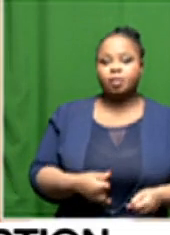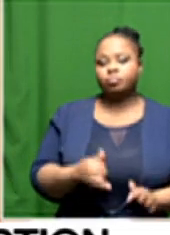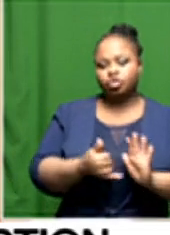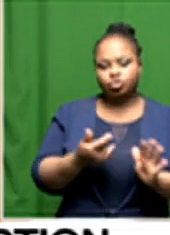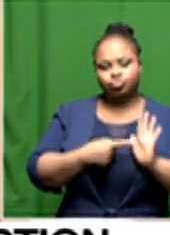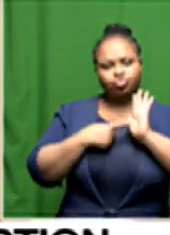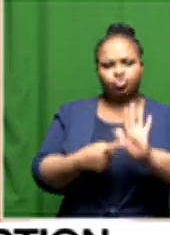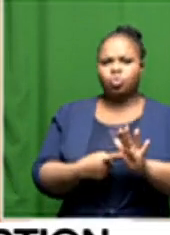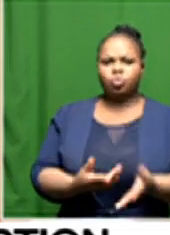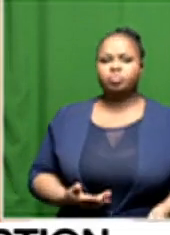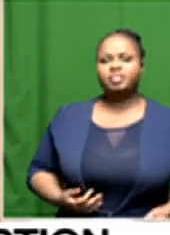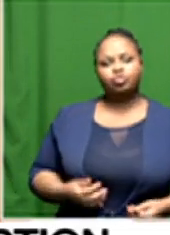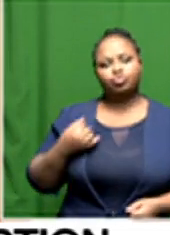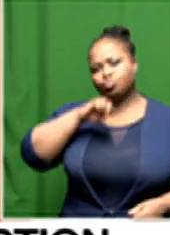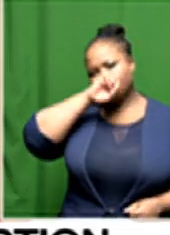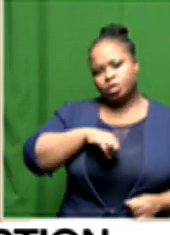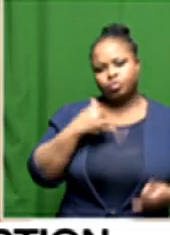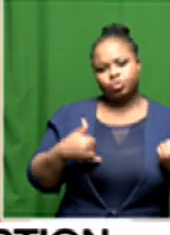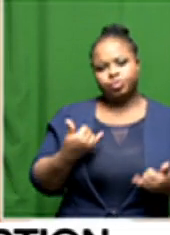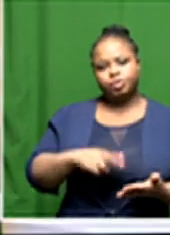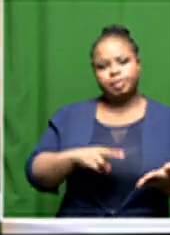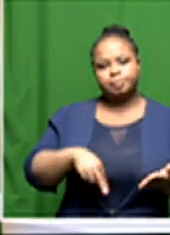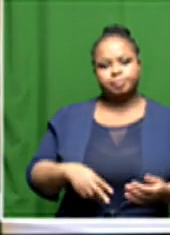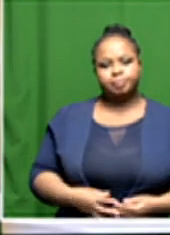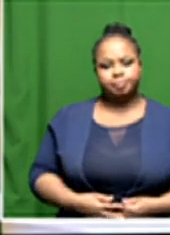just it being an enjoyable read.